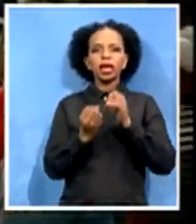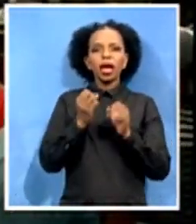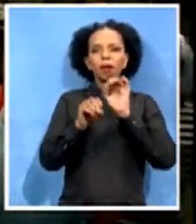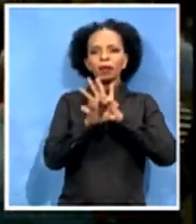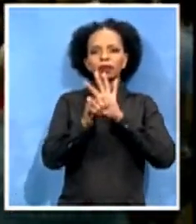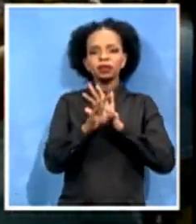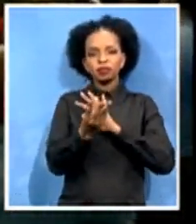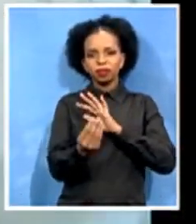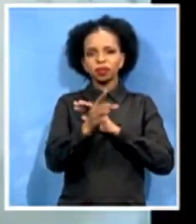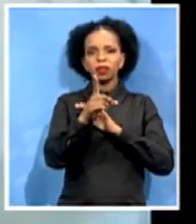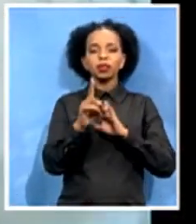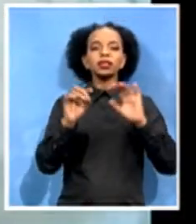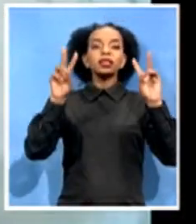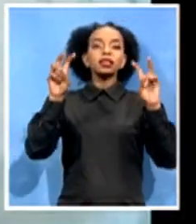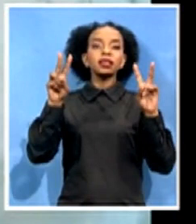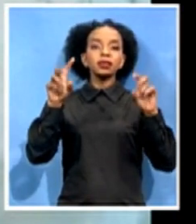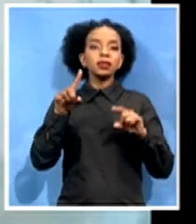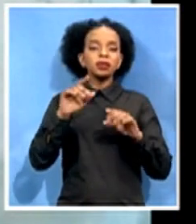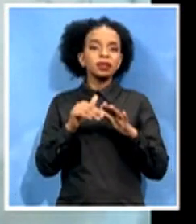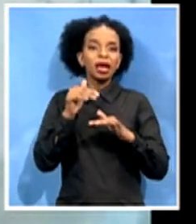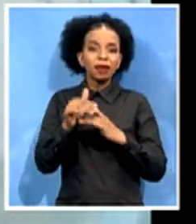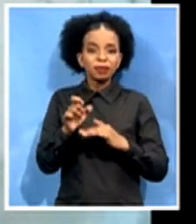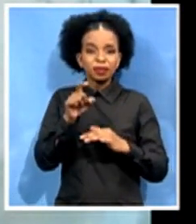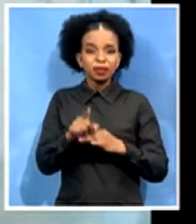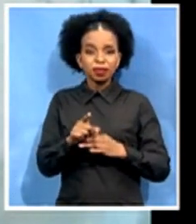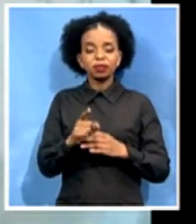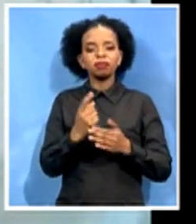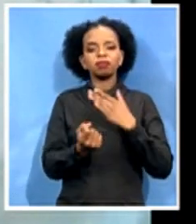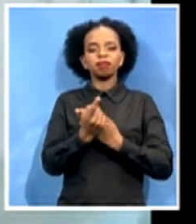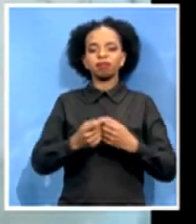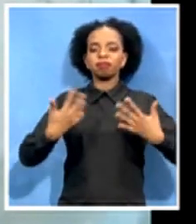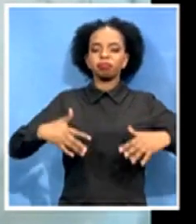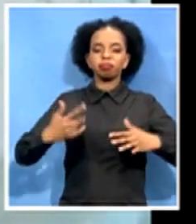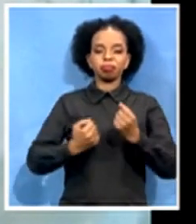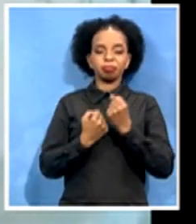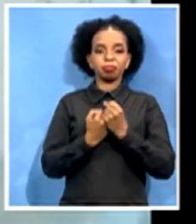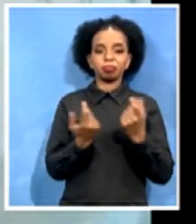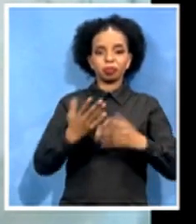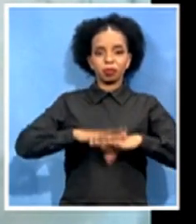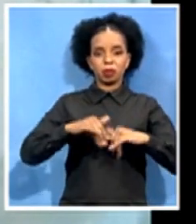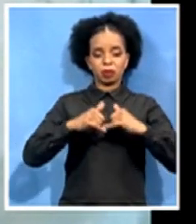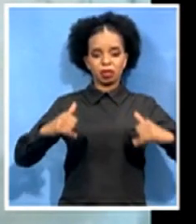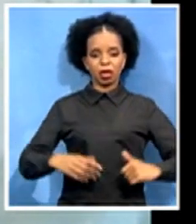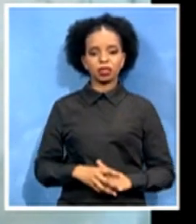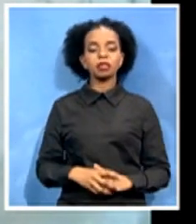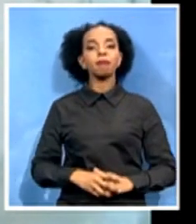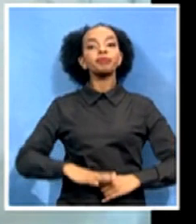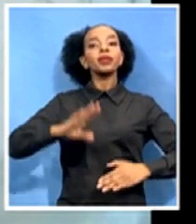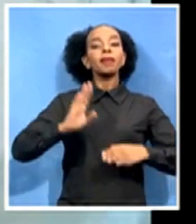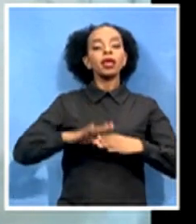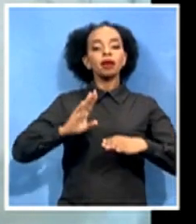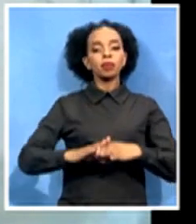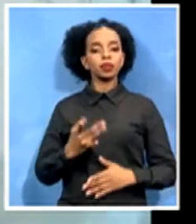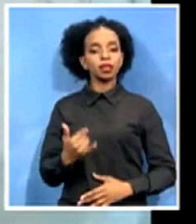support online. The purpose of this generation is to really just remove dramatically, in a